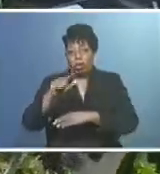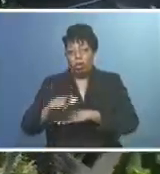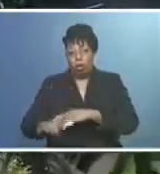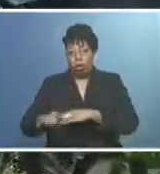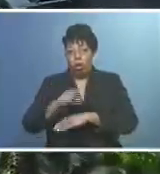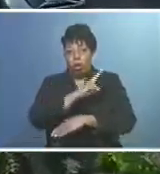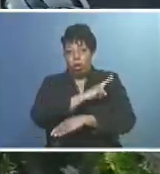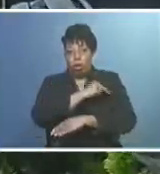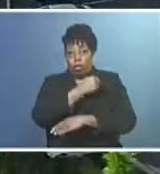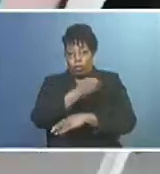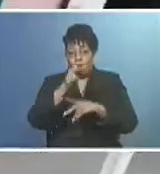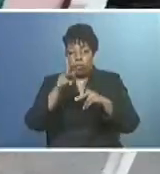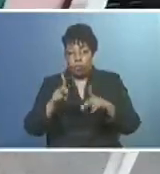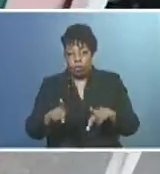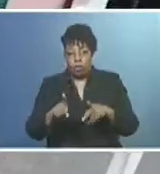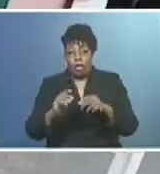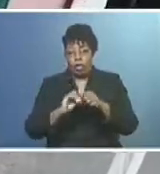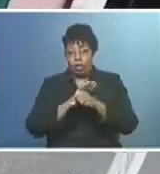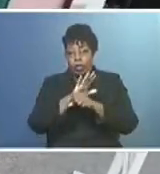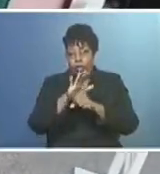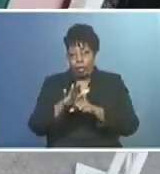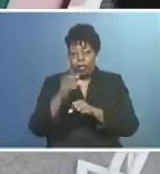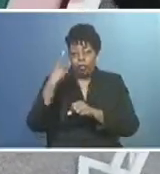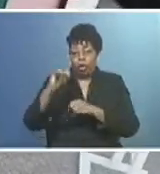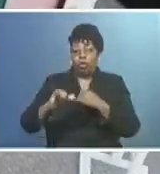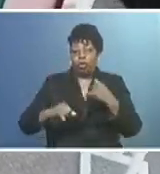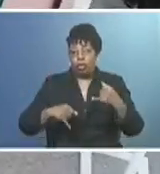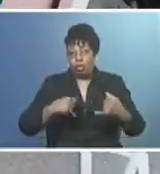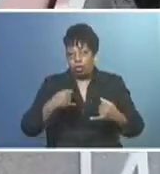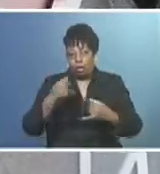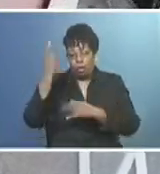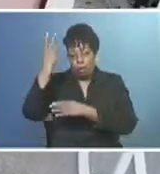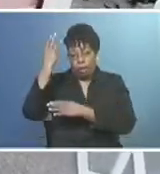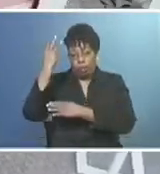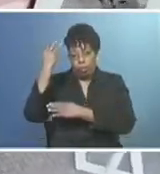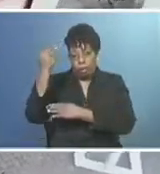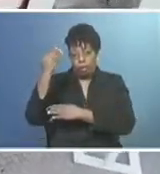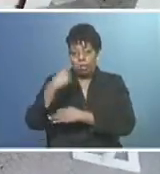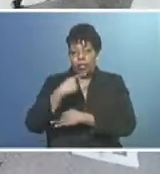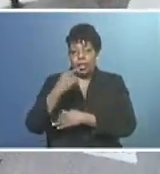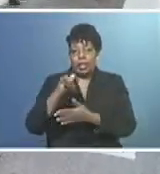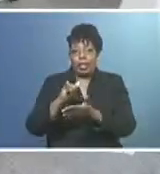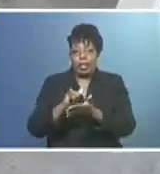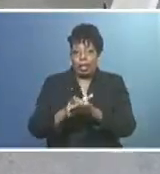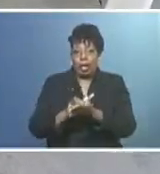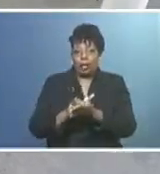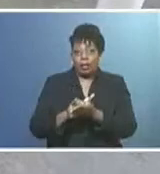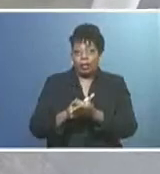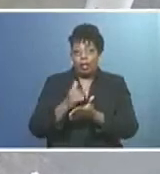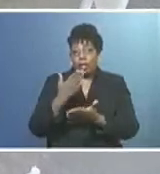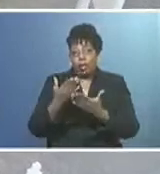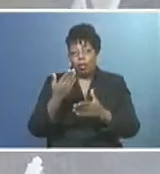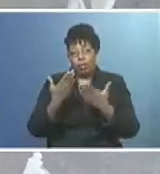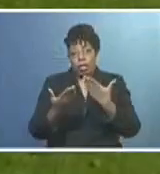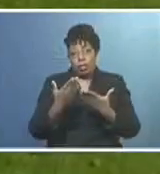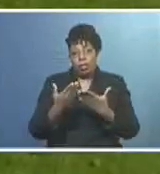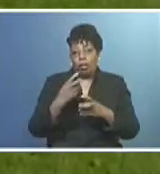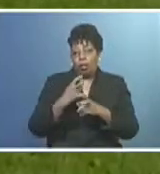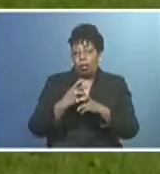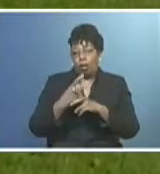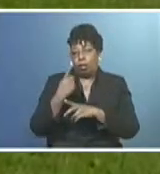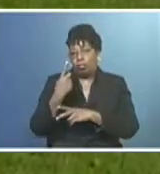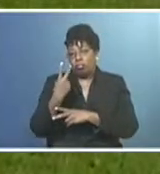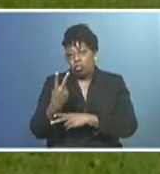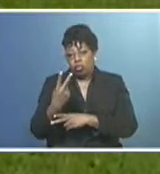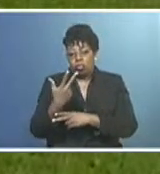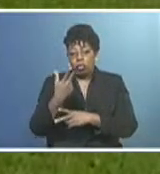deaths from COVID-19 were a cause for rejoicing, the Prime Minister conceded that there may be a rough 2 to 3 months ahead, but